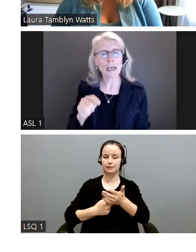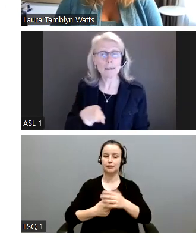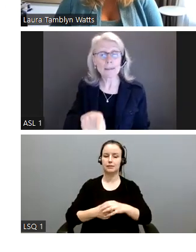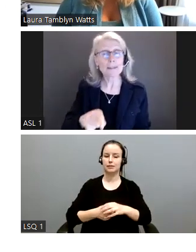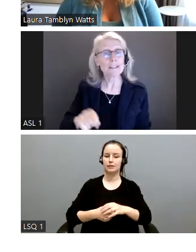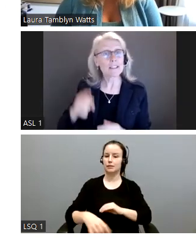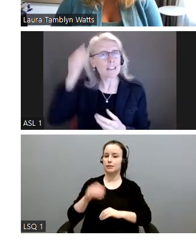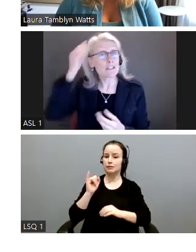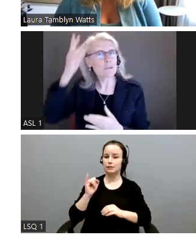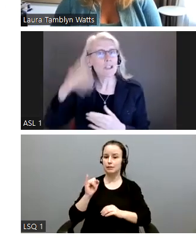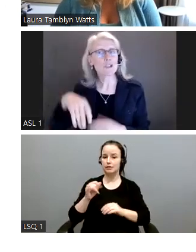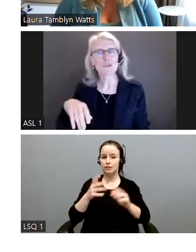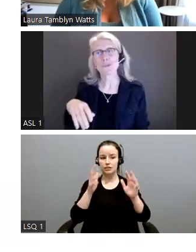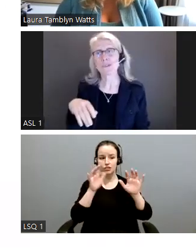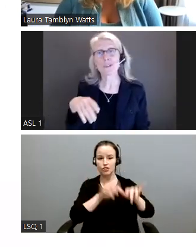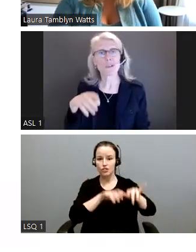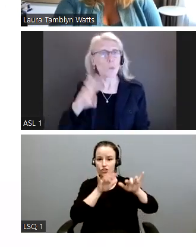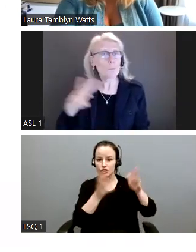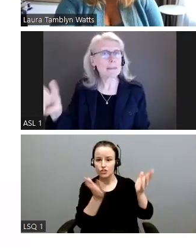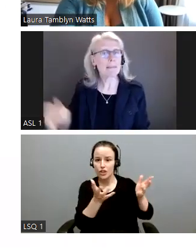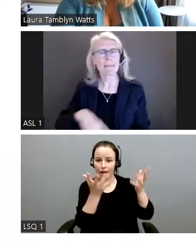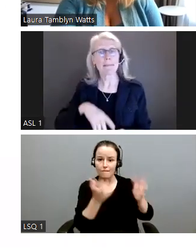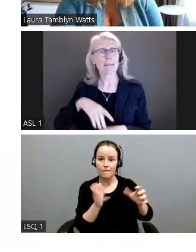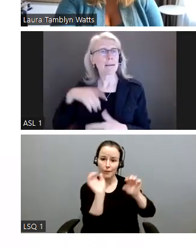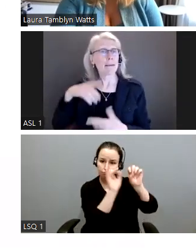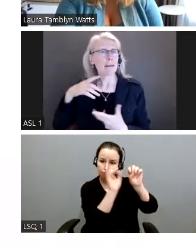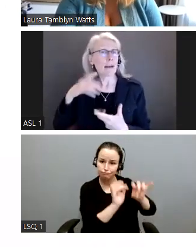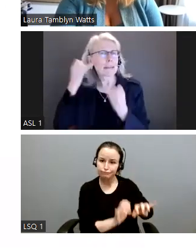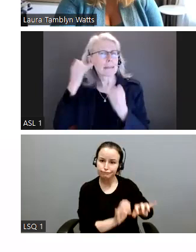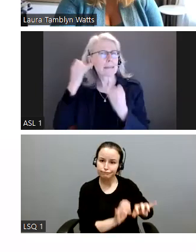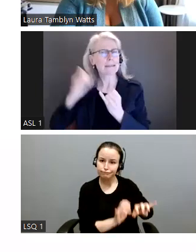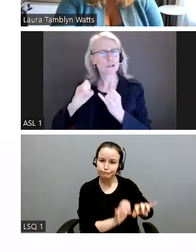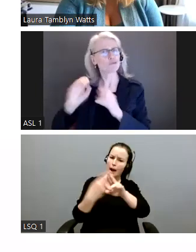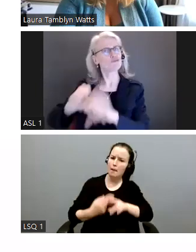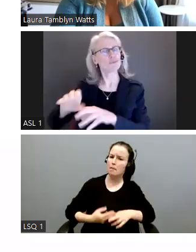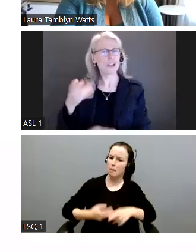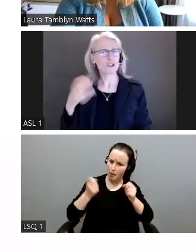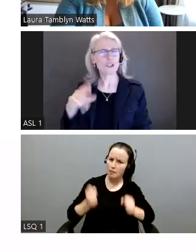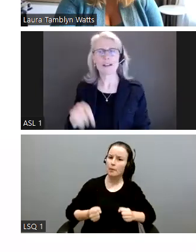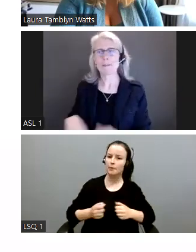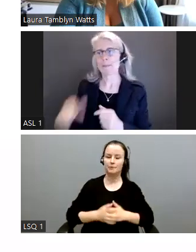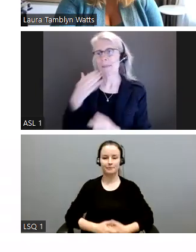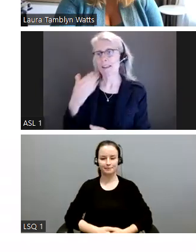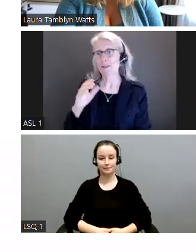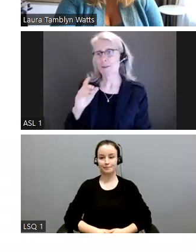resources, and just respond along the way. Over to you, Margaret. Thanks so much, Laura, and congratulations to Krista for